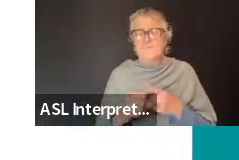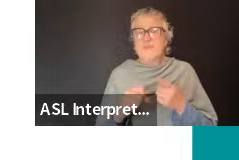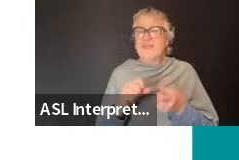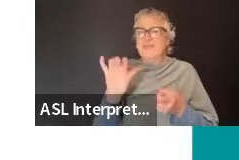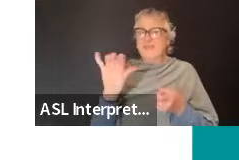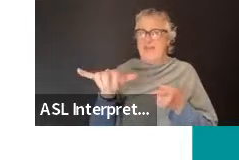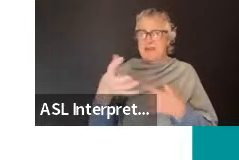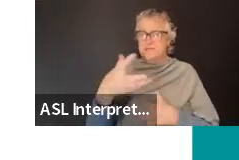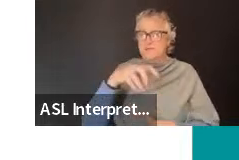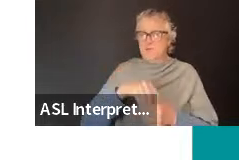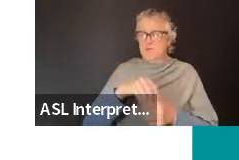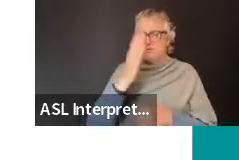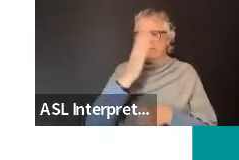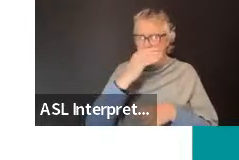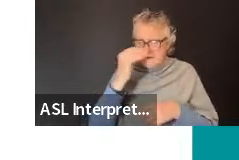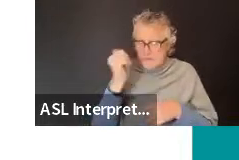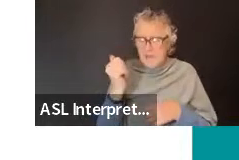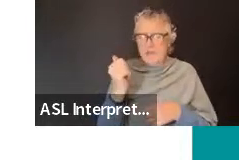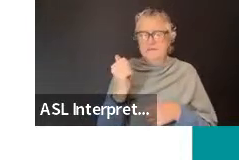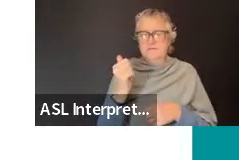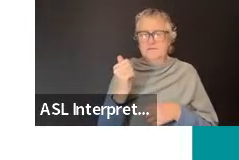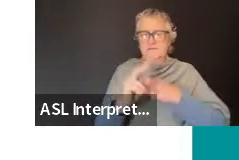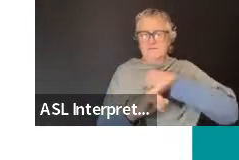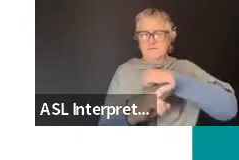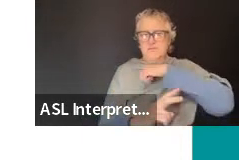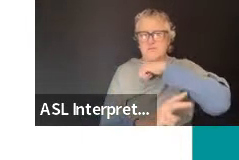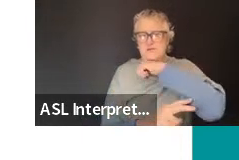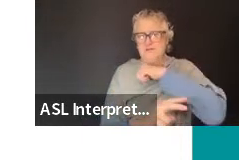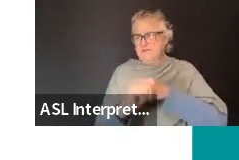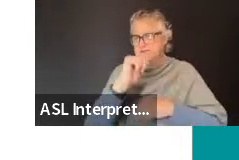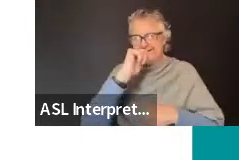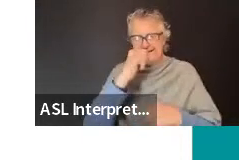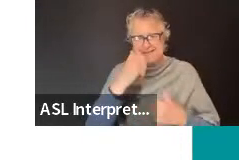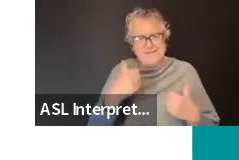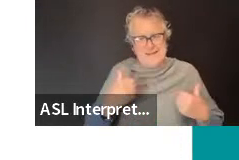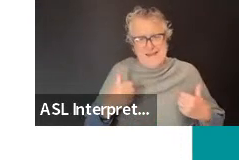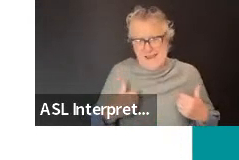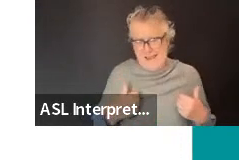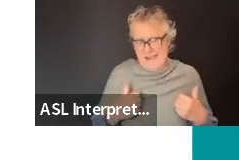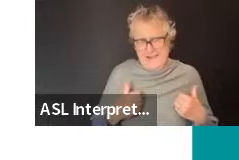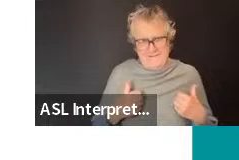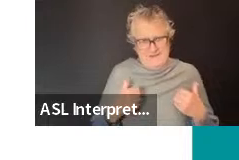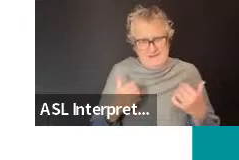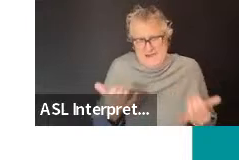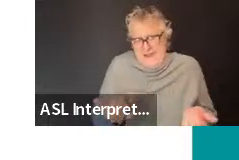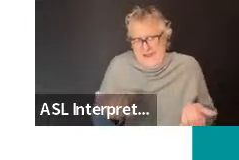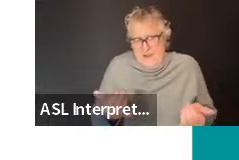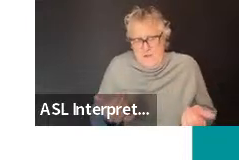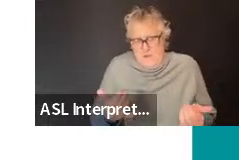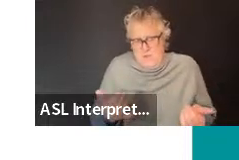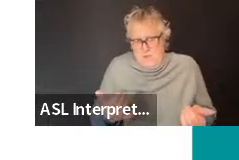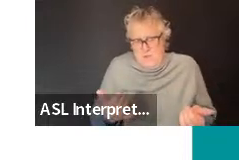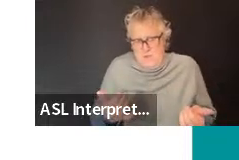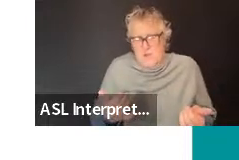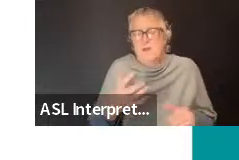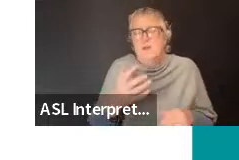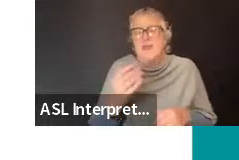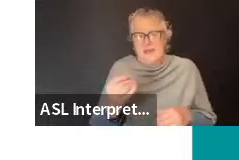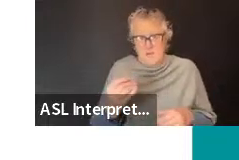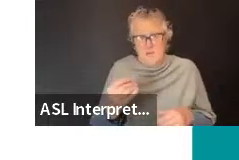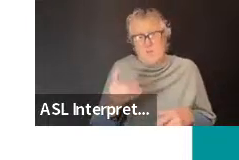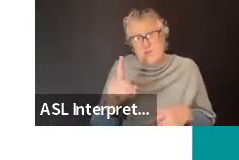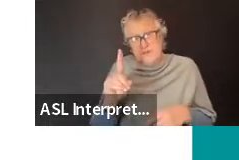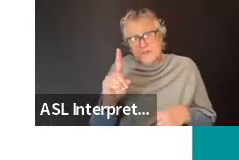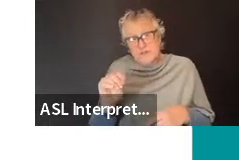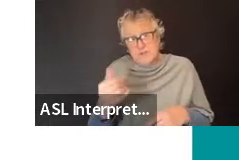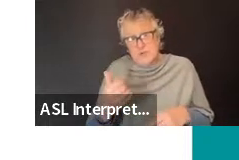if a bridge doesn't have seismic resiliency and we do have a earthquake